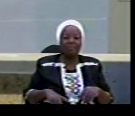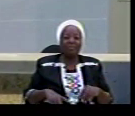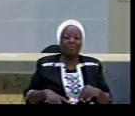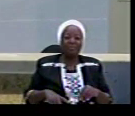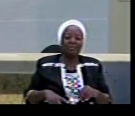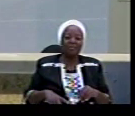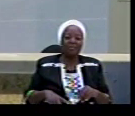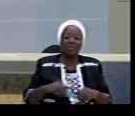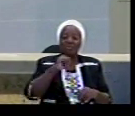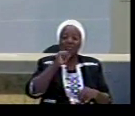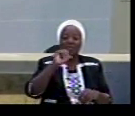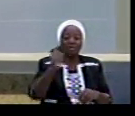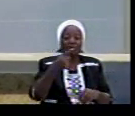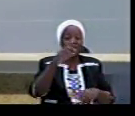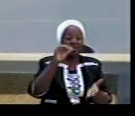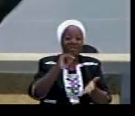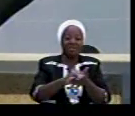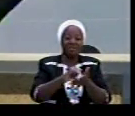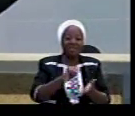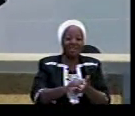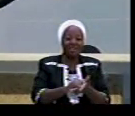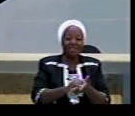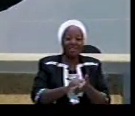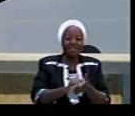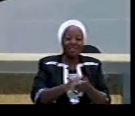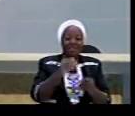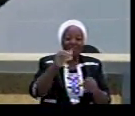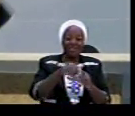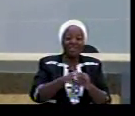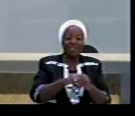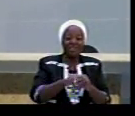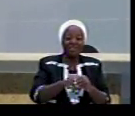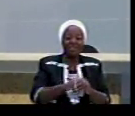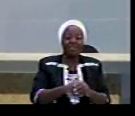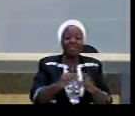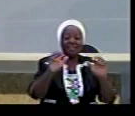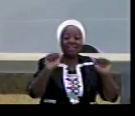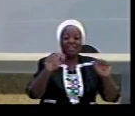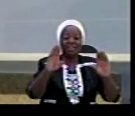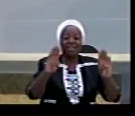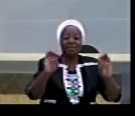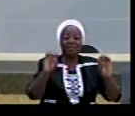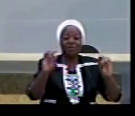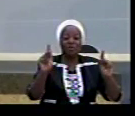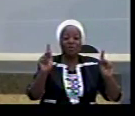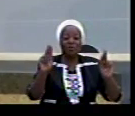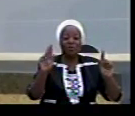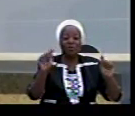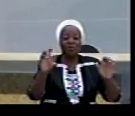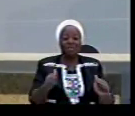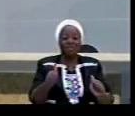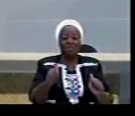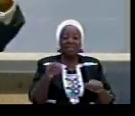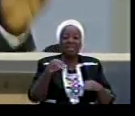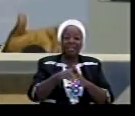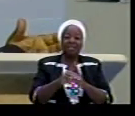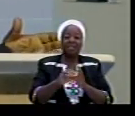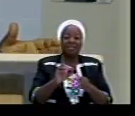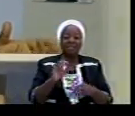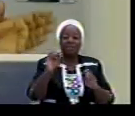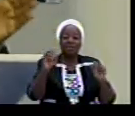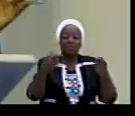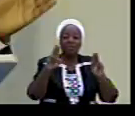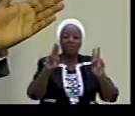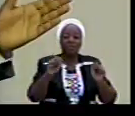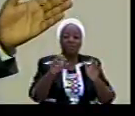Not only that, in the Lagos Abeokuta side there, in Ogun State there, another woman